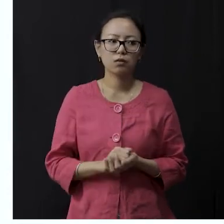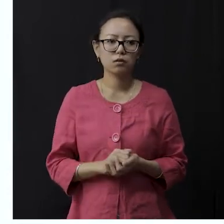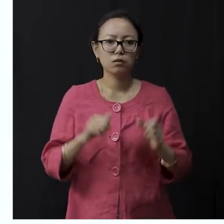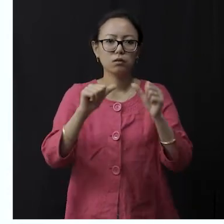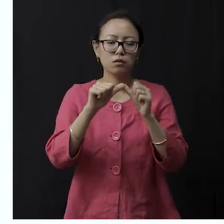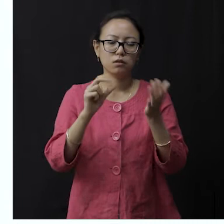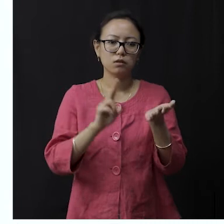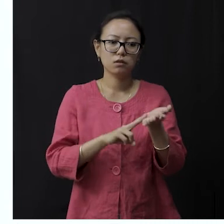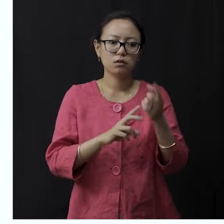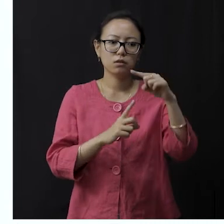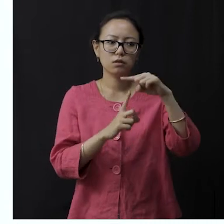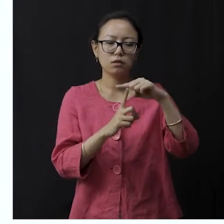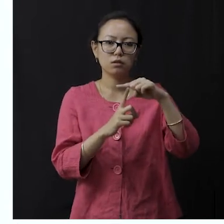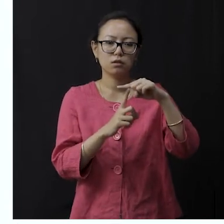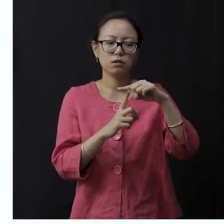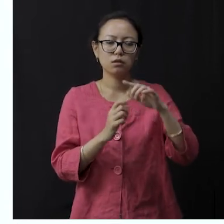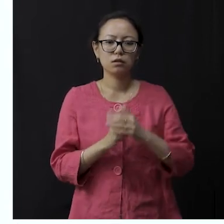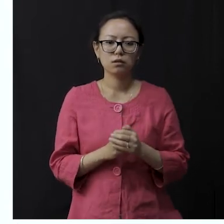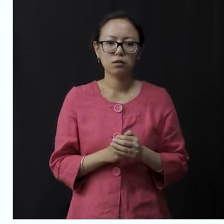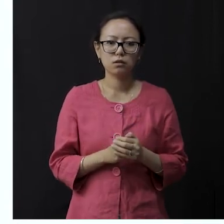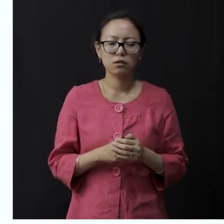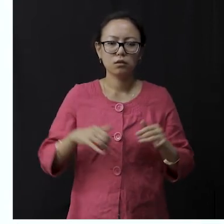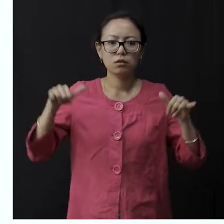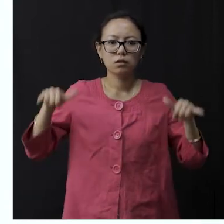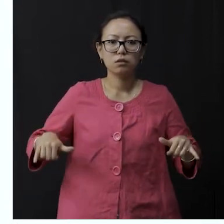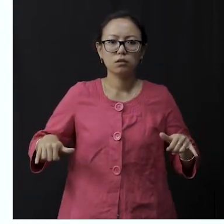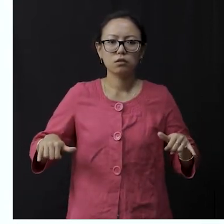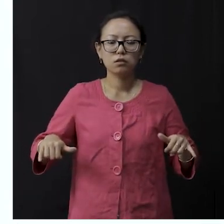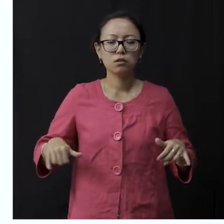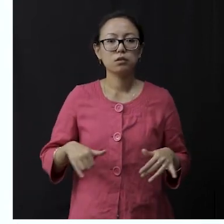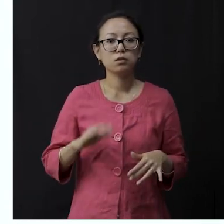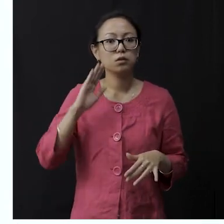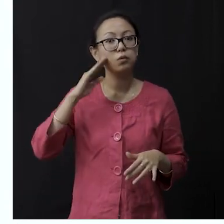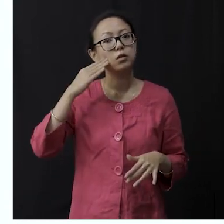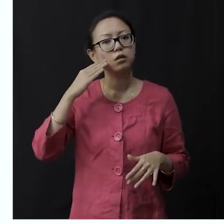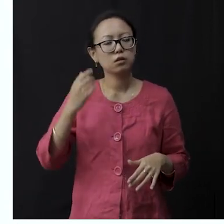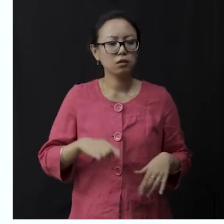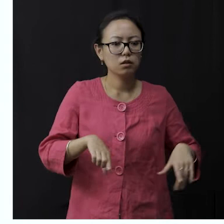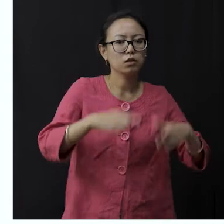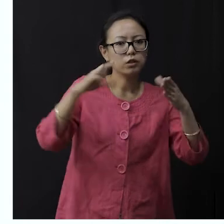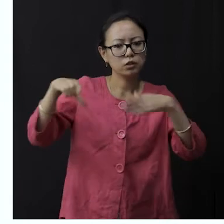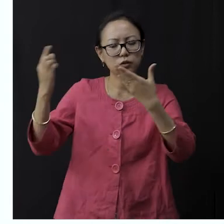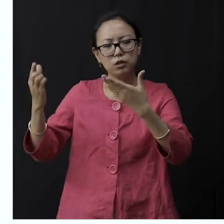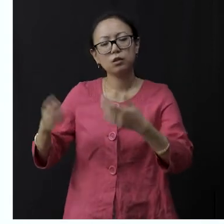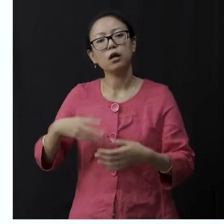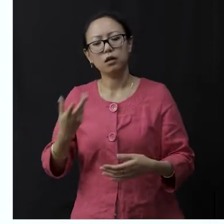Where do ants live? We all know that ants live on the trees as well as under the earth,